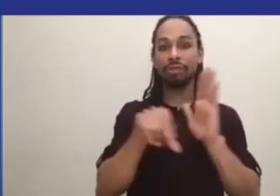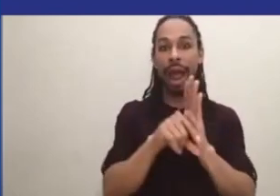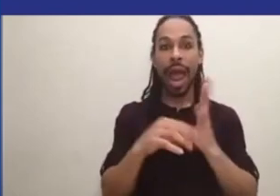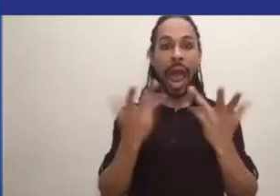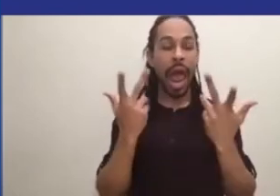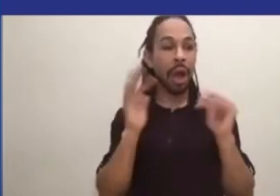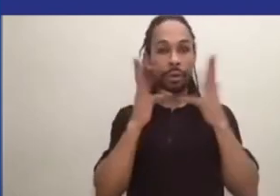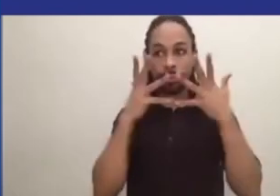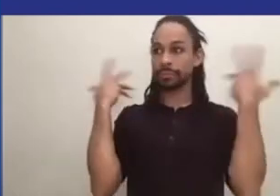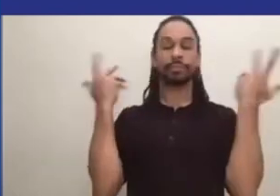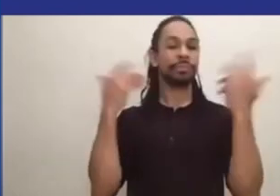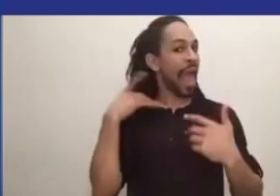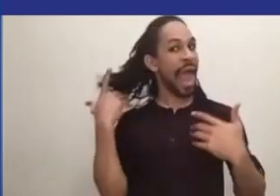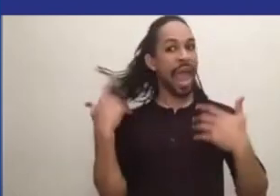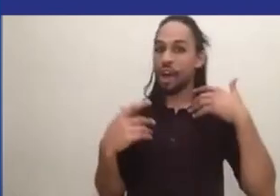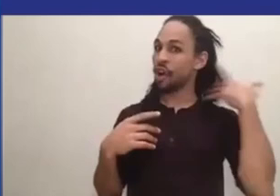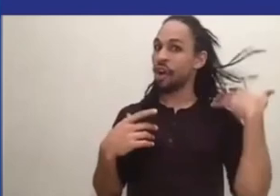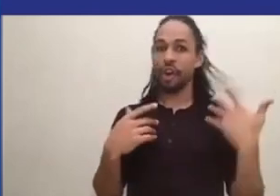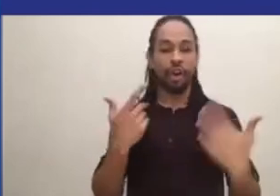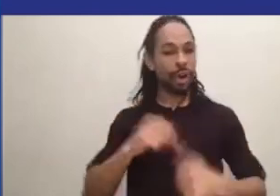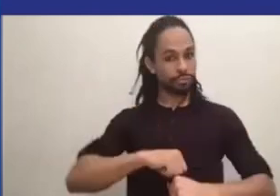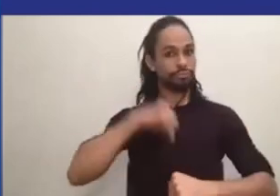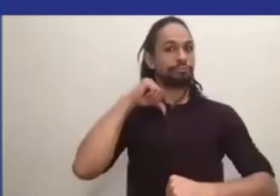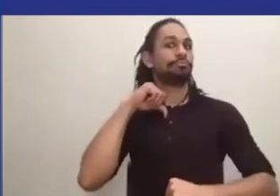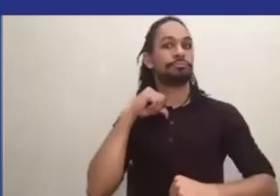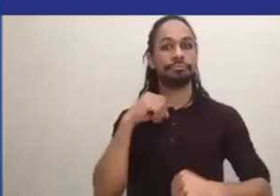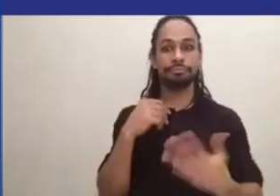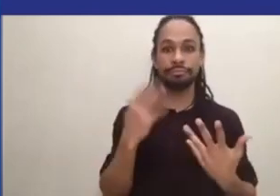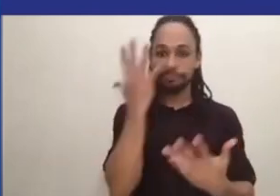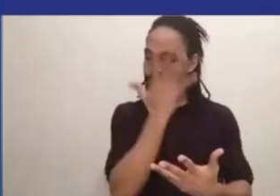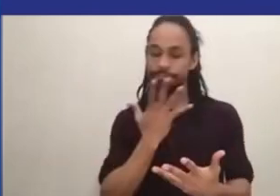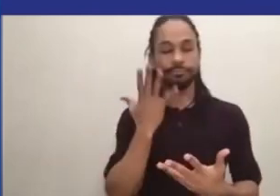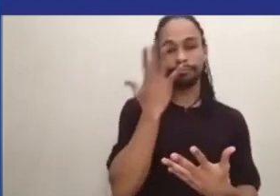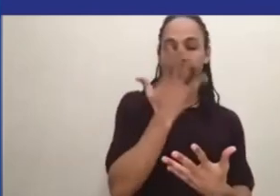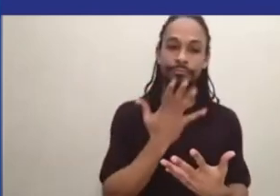their hair, you know, all of these things